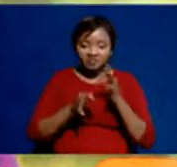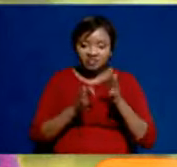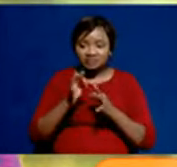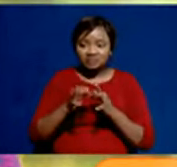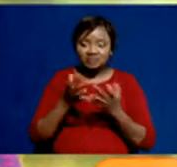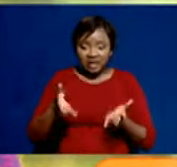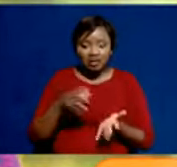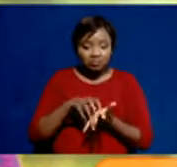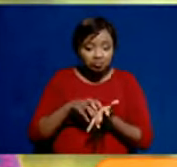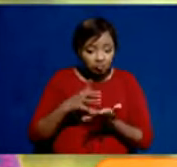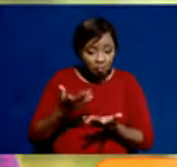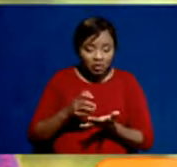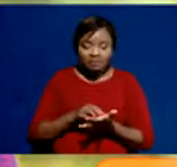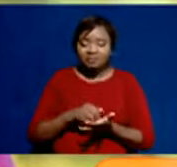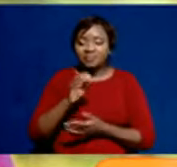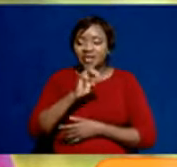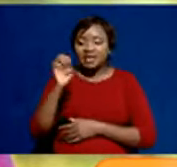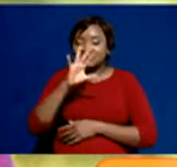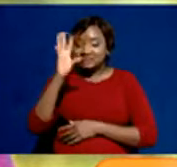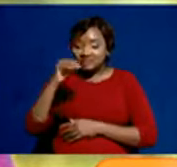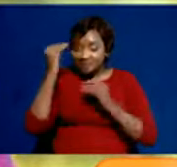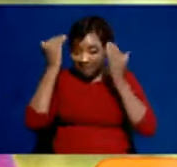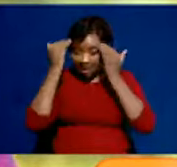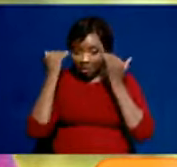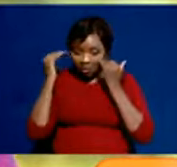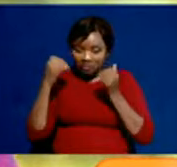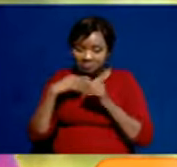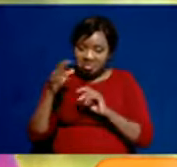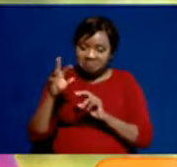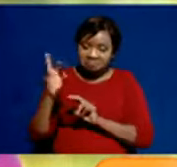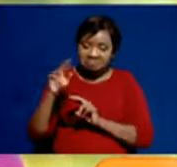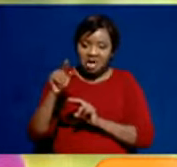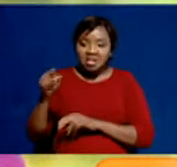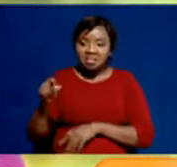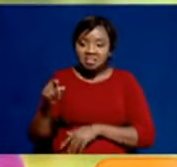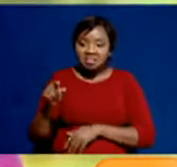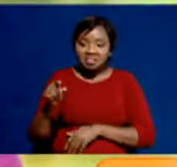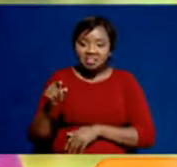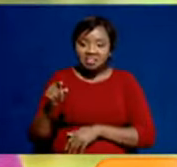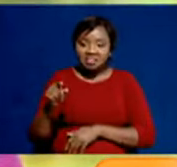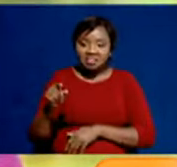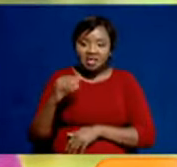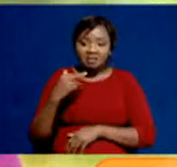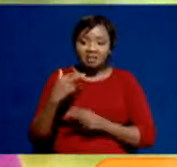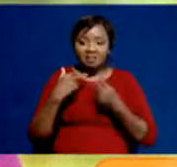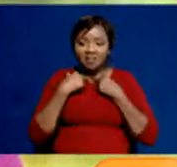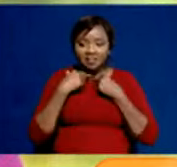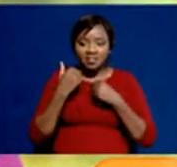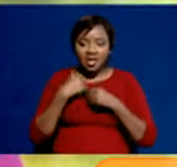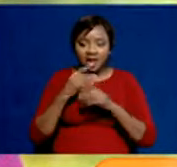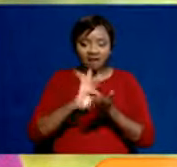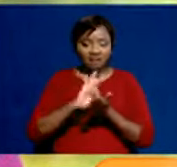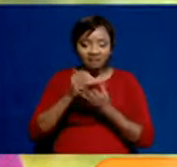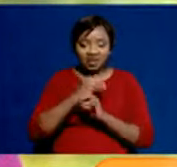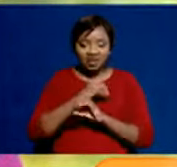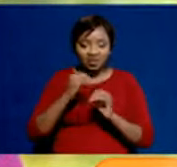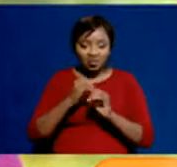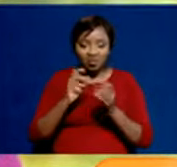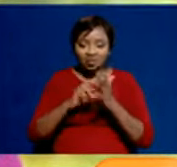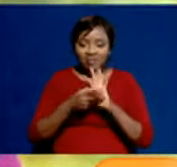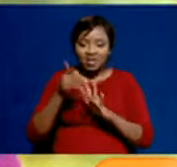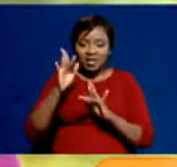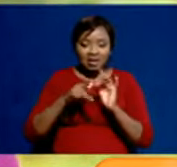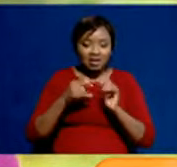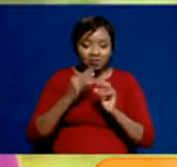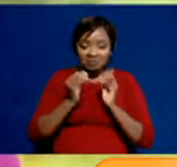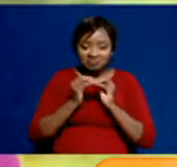Court, from what I've learned, has been starved of funding. So they've not been able to do much